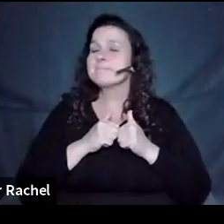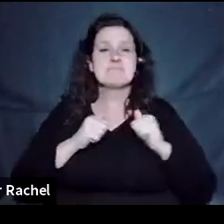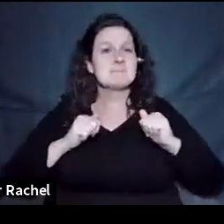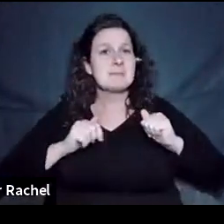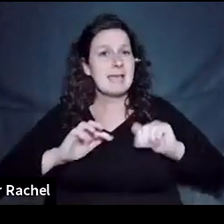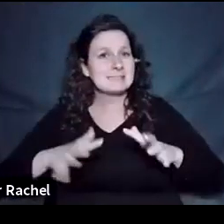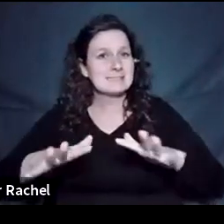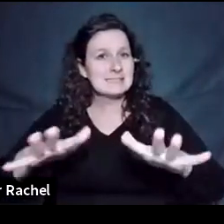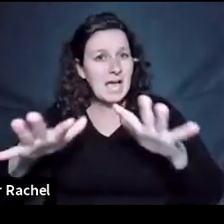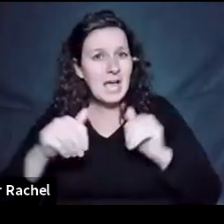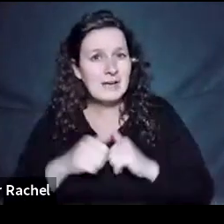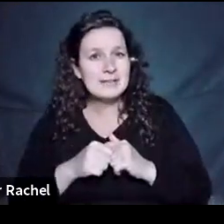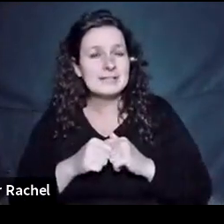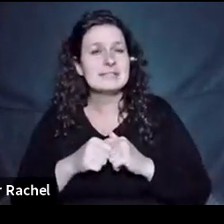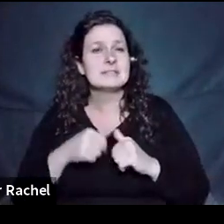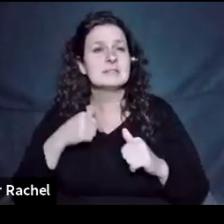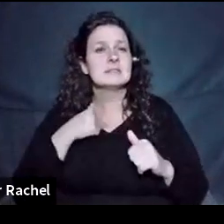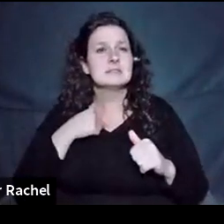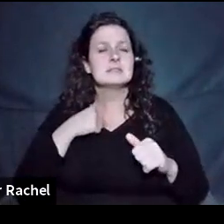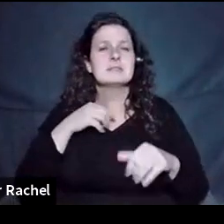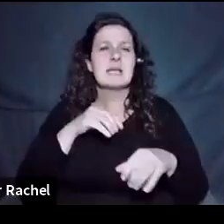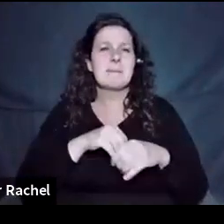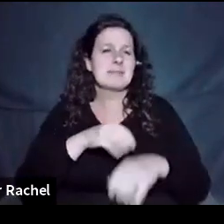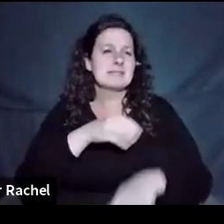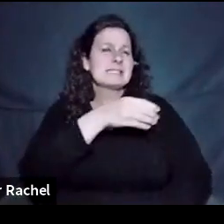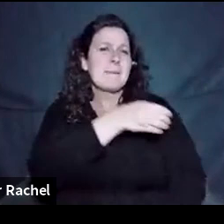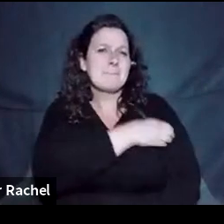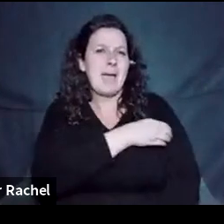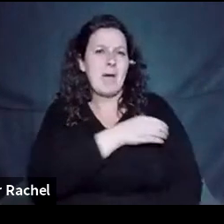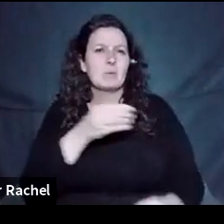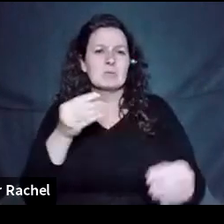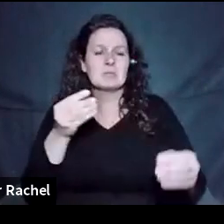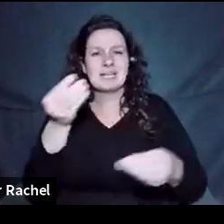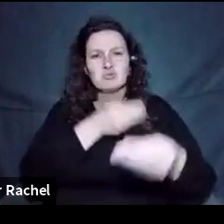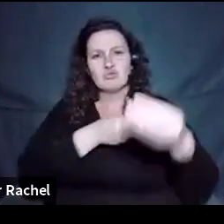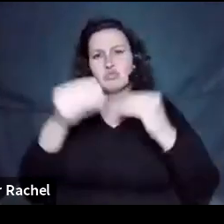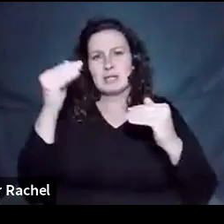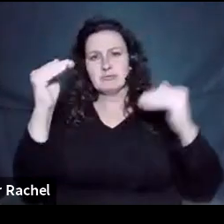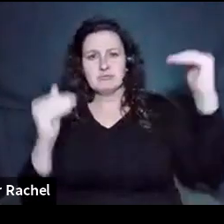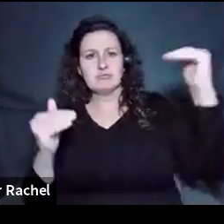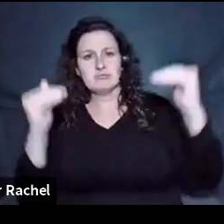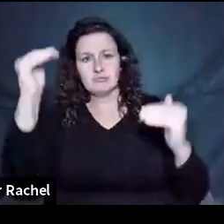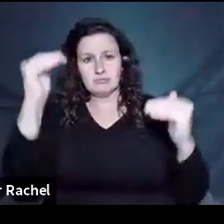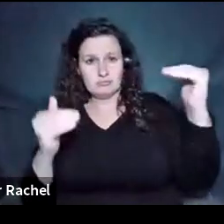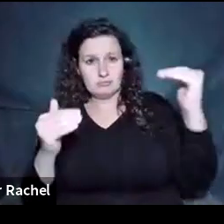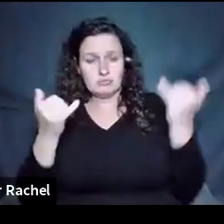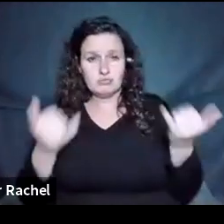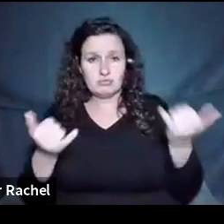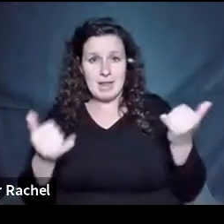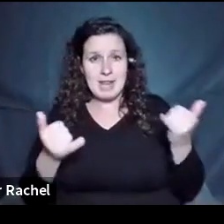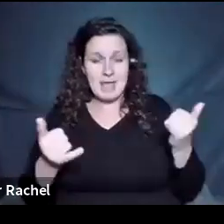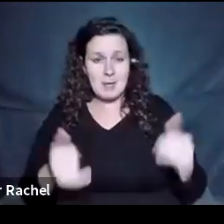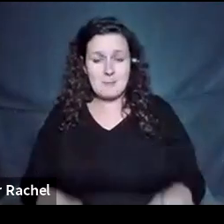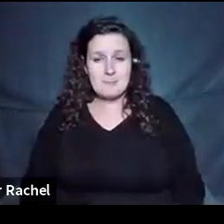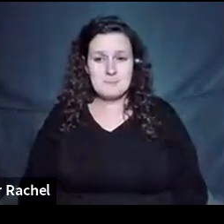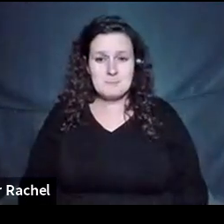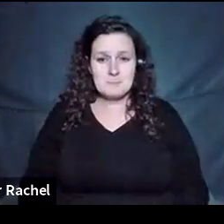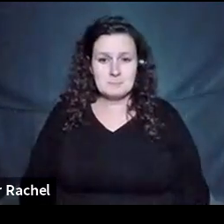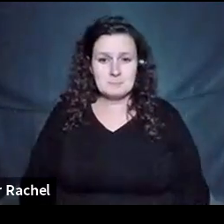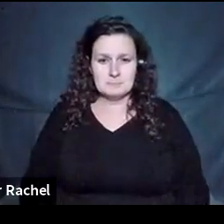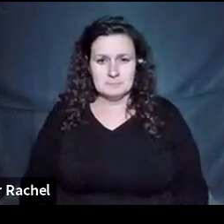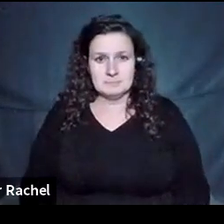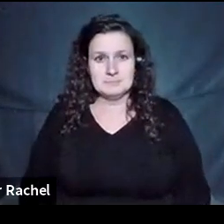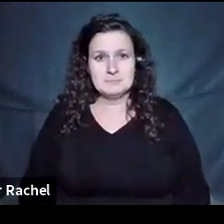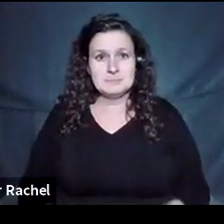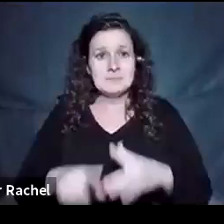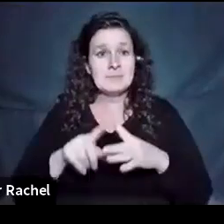anxiety. You know, I'm in this power exchange dynamic now, and it's interesting. One of the things, at first, I